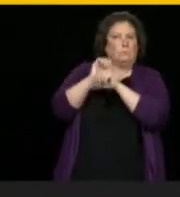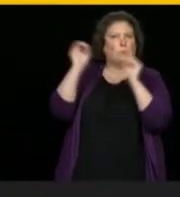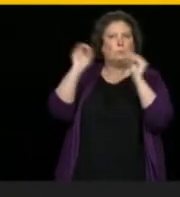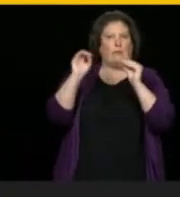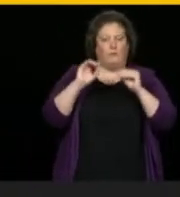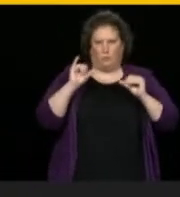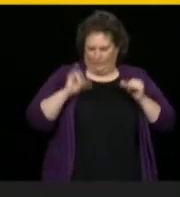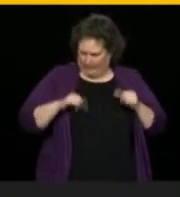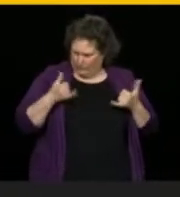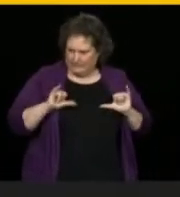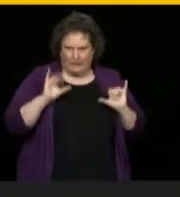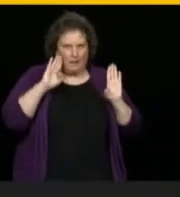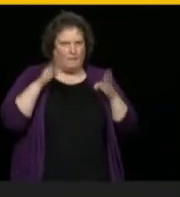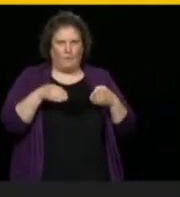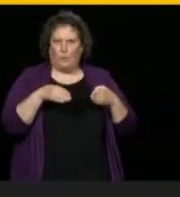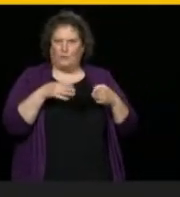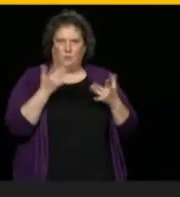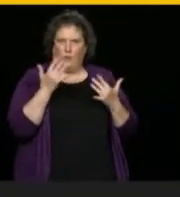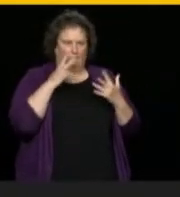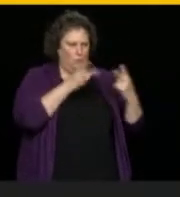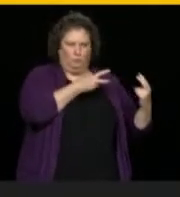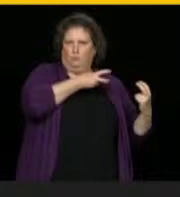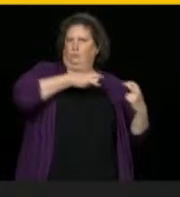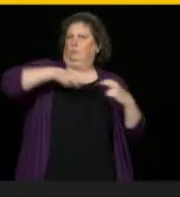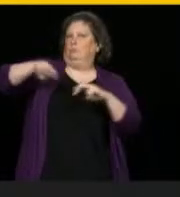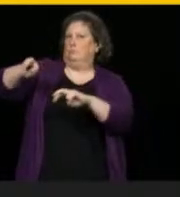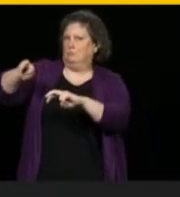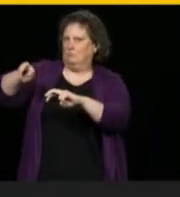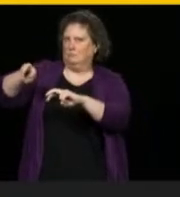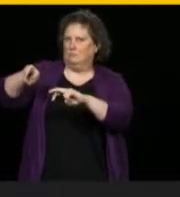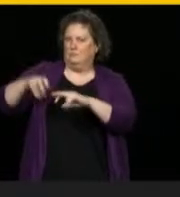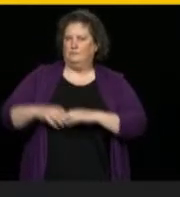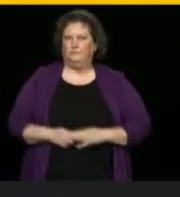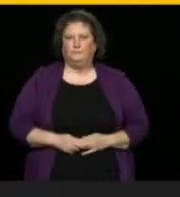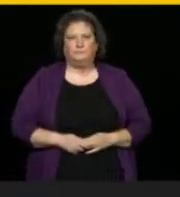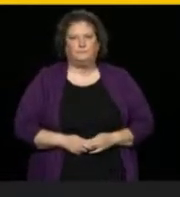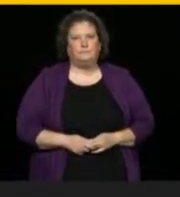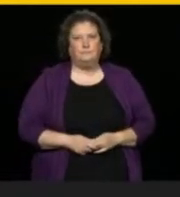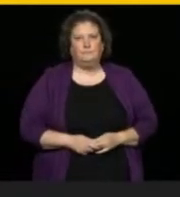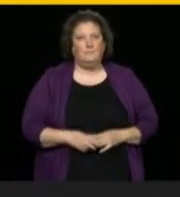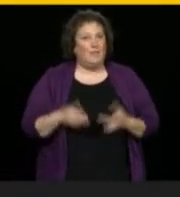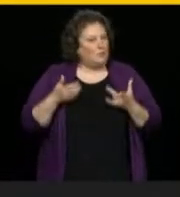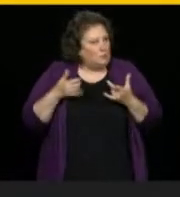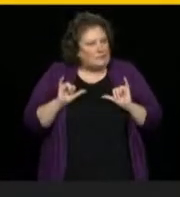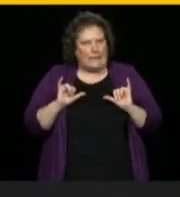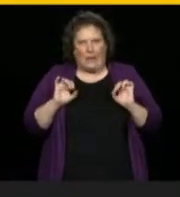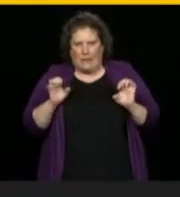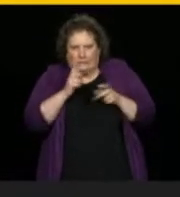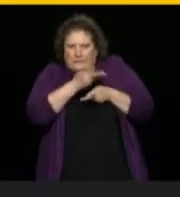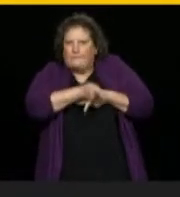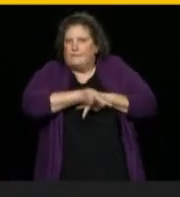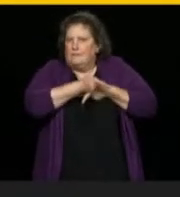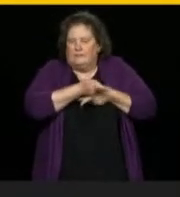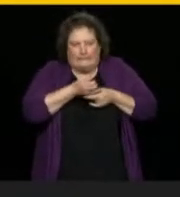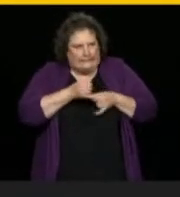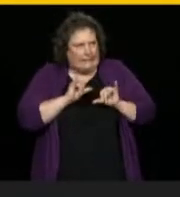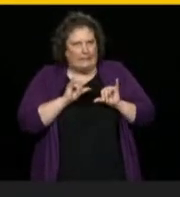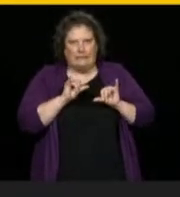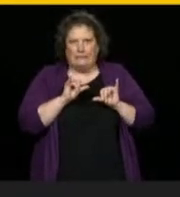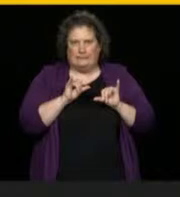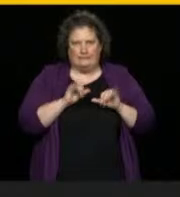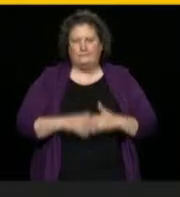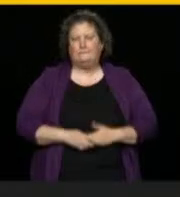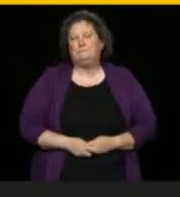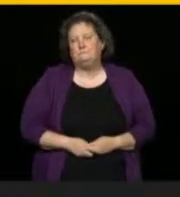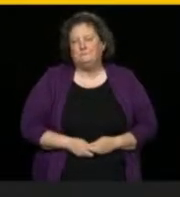we're still very much in an urgent phase of this pandemic and this crisis. Following up,